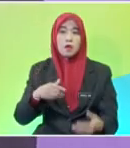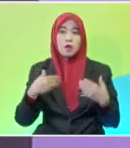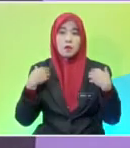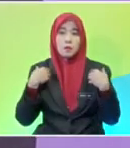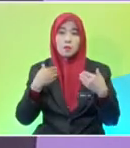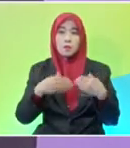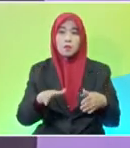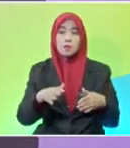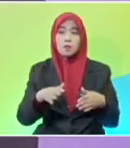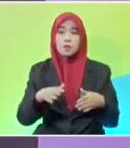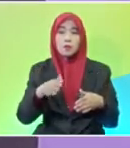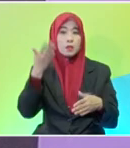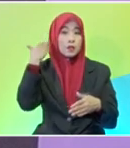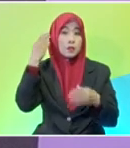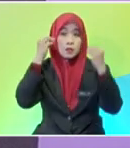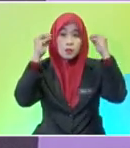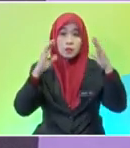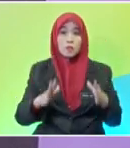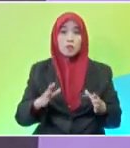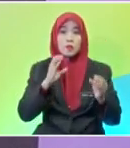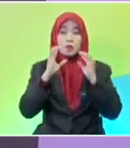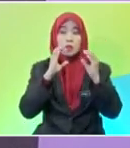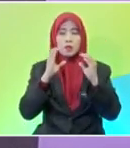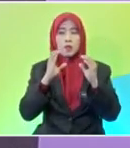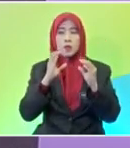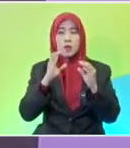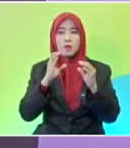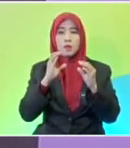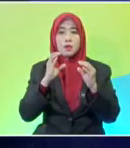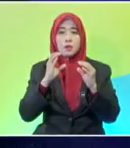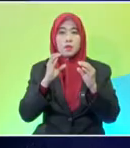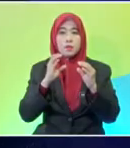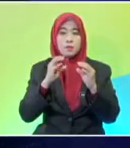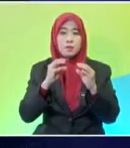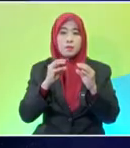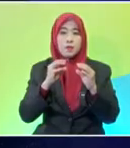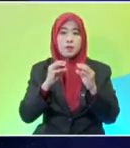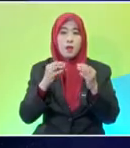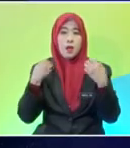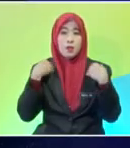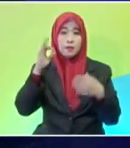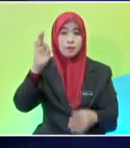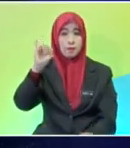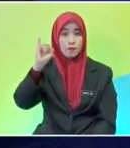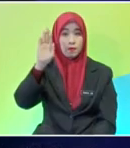you also said it's not just minerals that vegetables and fruits contain, but also fiber.